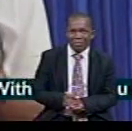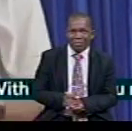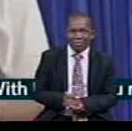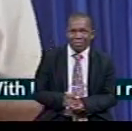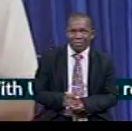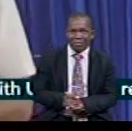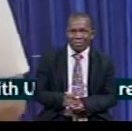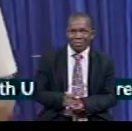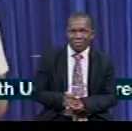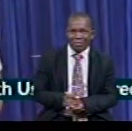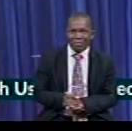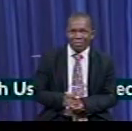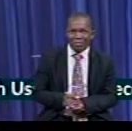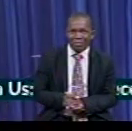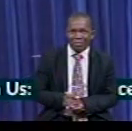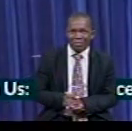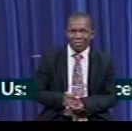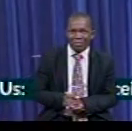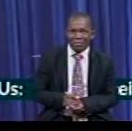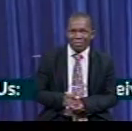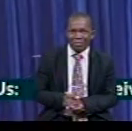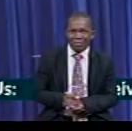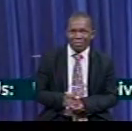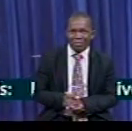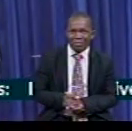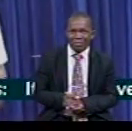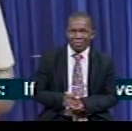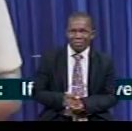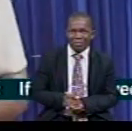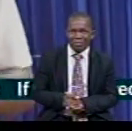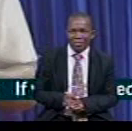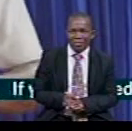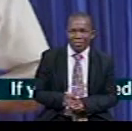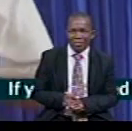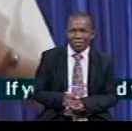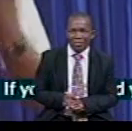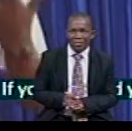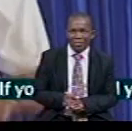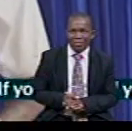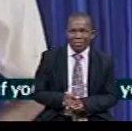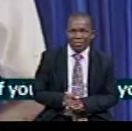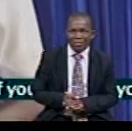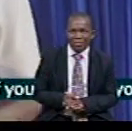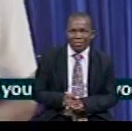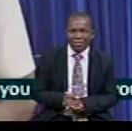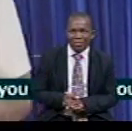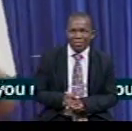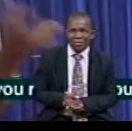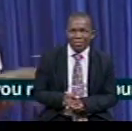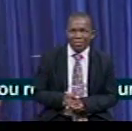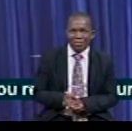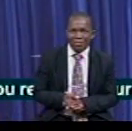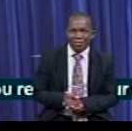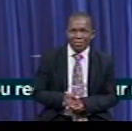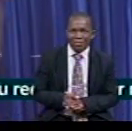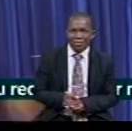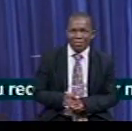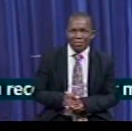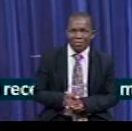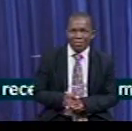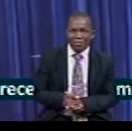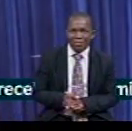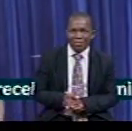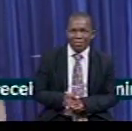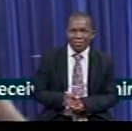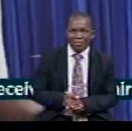me hu say me wo ho a na me nsono e fura ba ma koma ho. Me ho na me hu say me nsono na e fura ba. And I'm maybe someone say, hey, then I'll cross